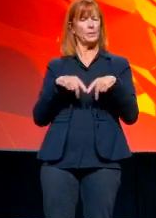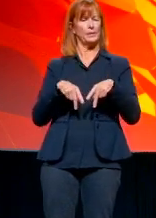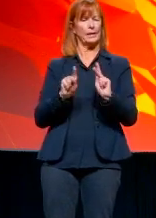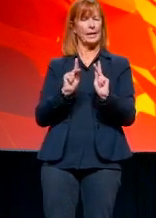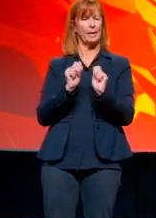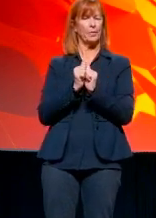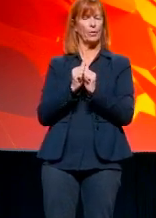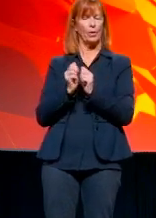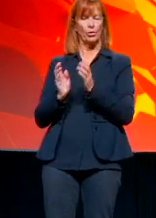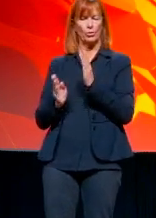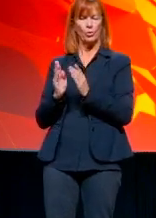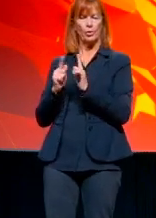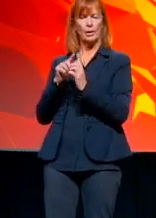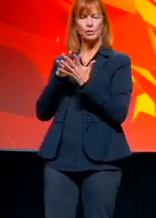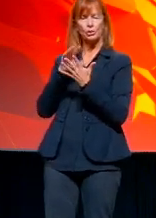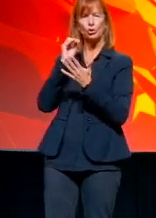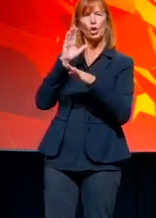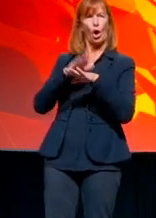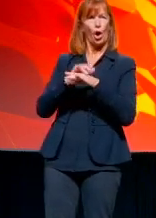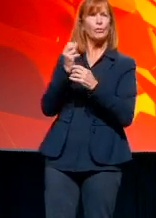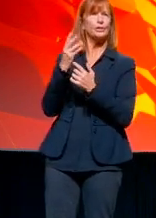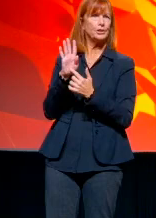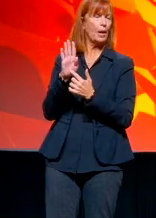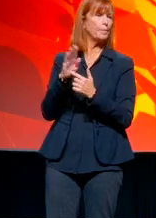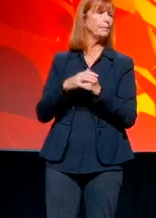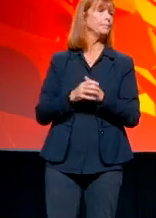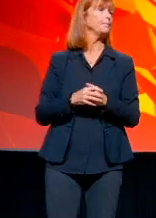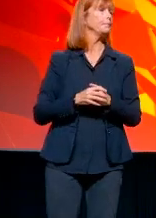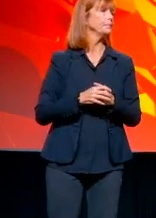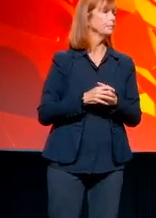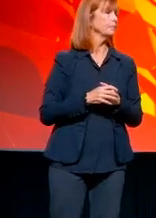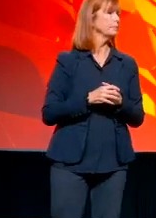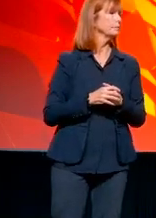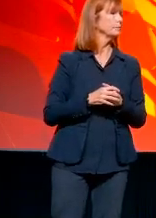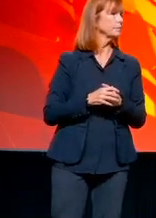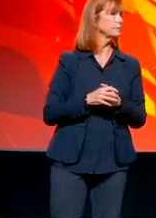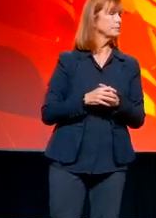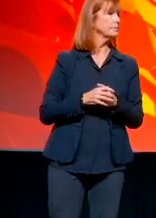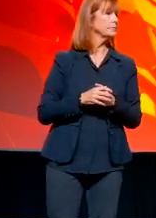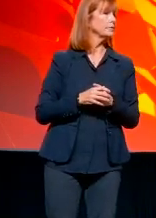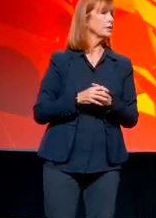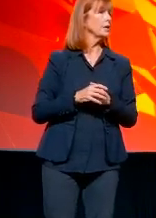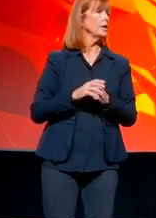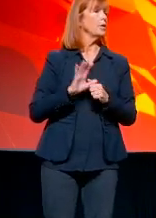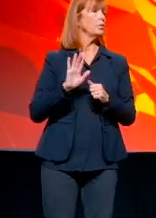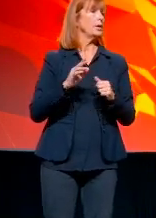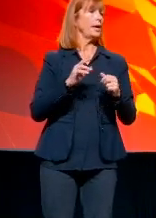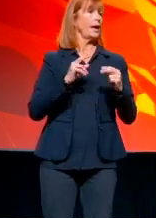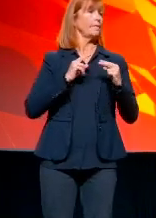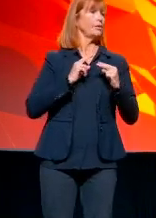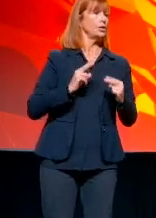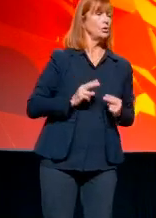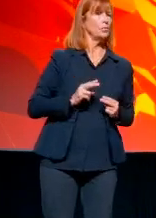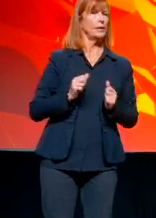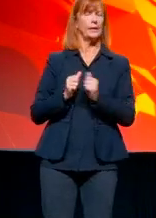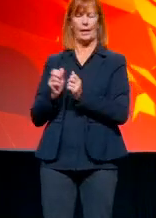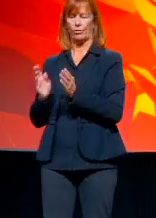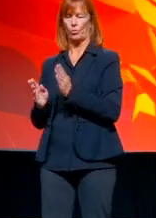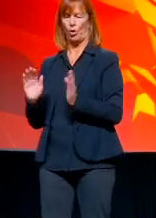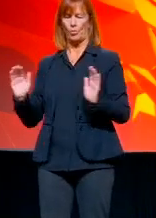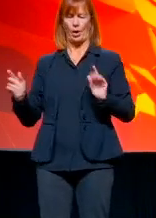learn on the job. So here, we assume there's a human and robots, they collaborate together through some